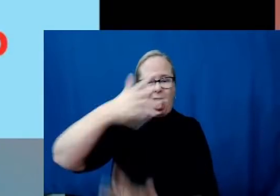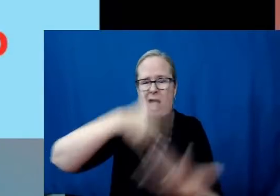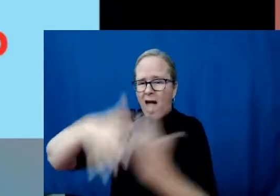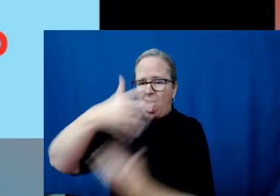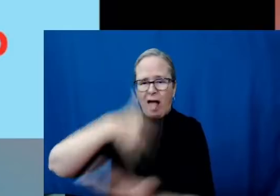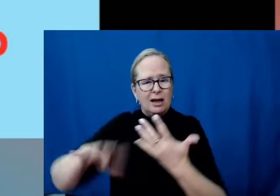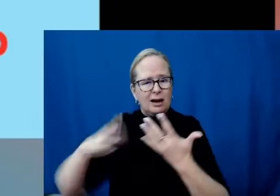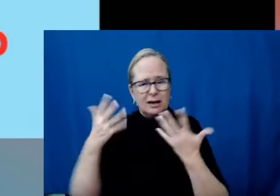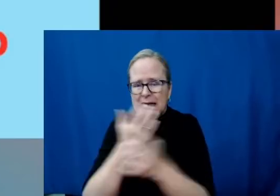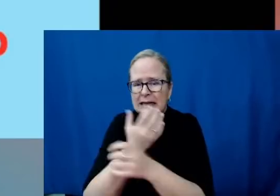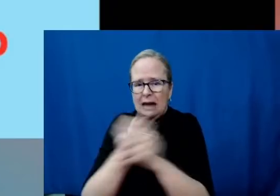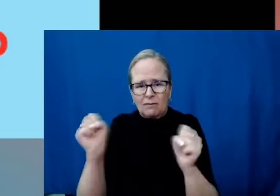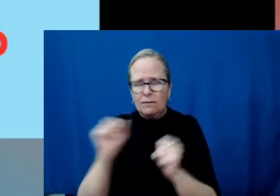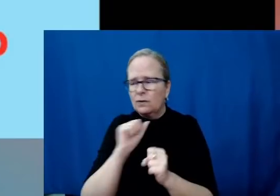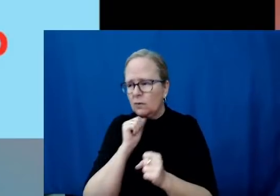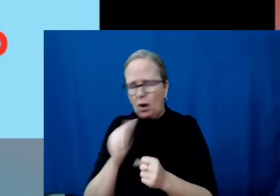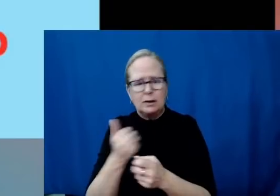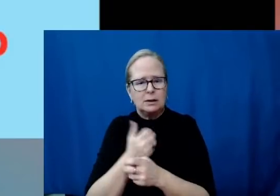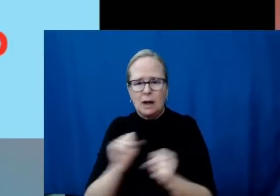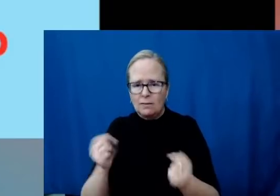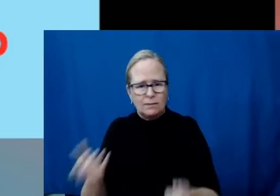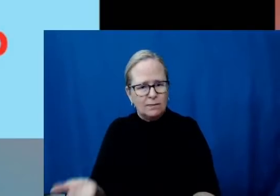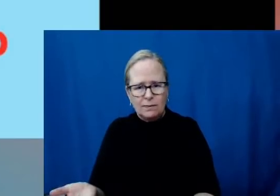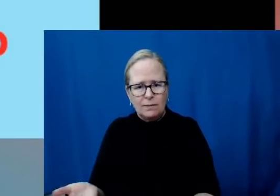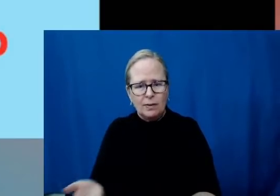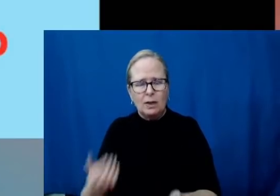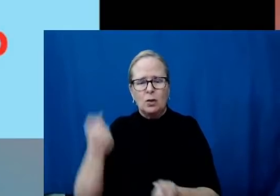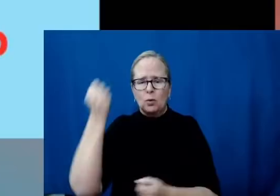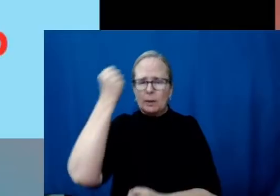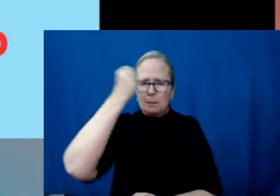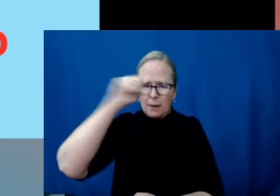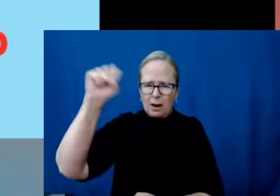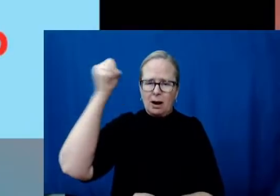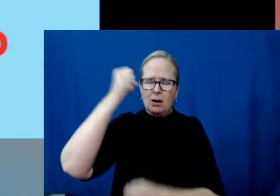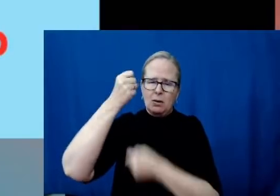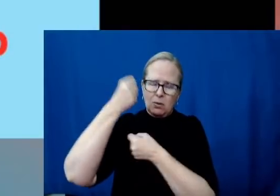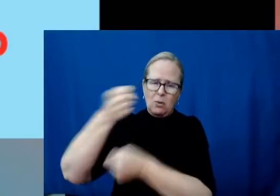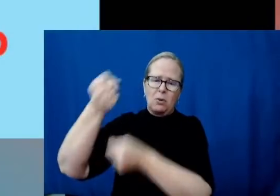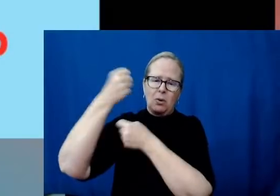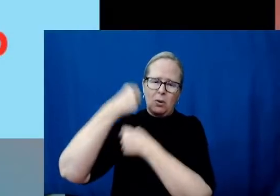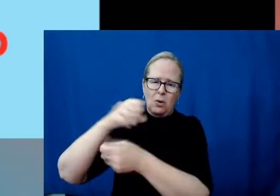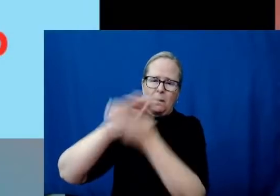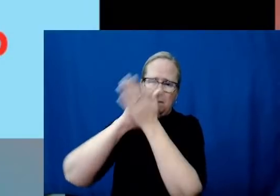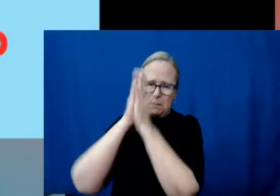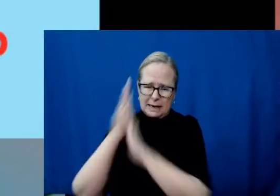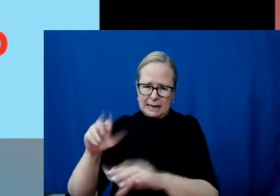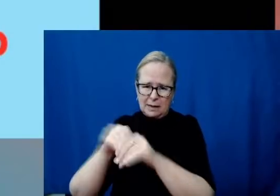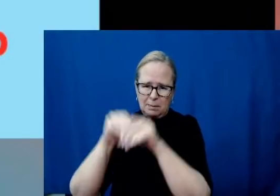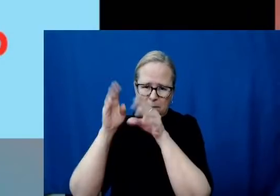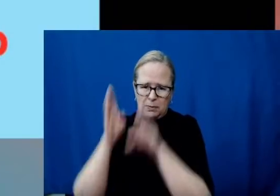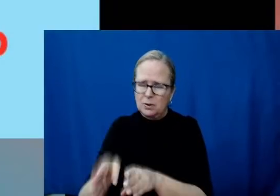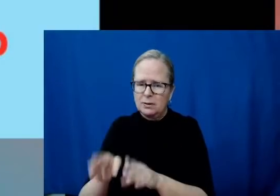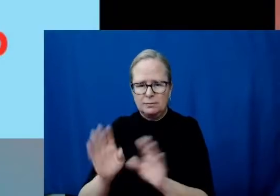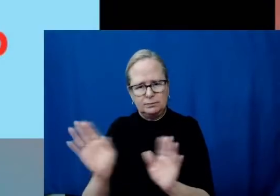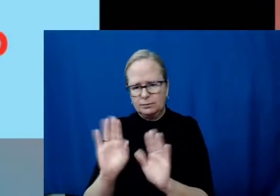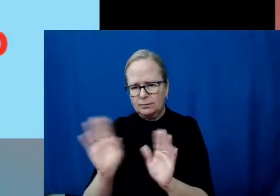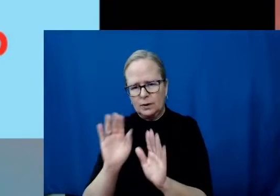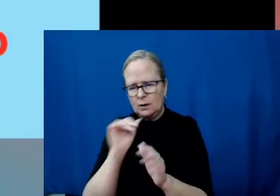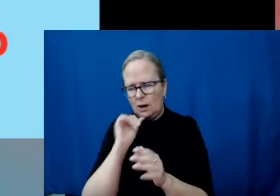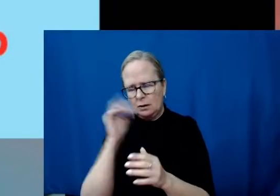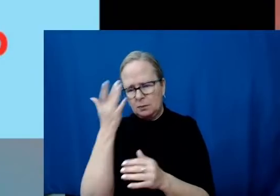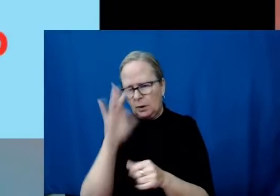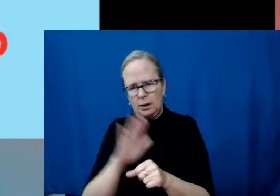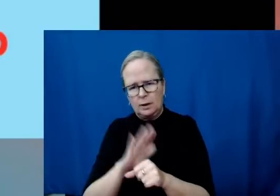still not safe for those large-scale gatherings, and rallying peacefully in person is not in the cards currently.